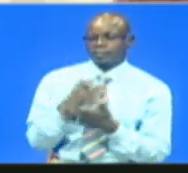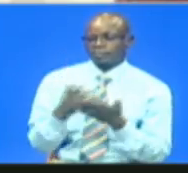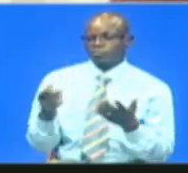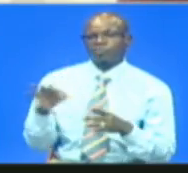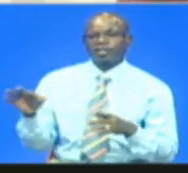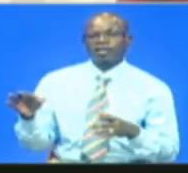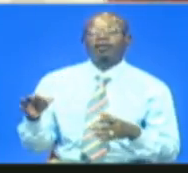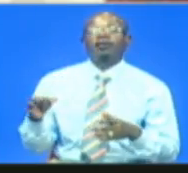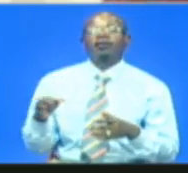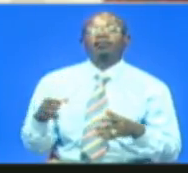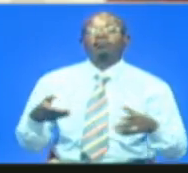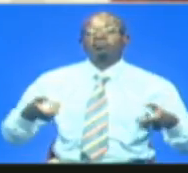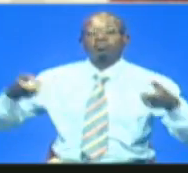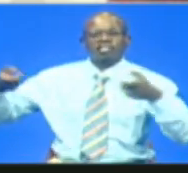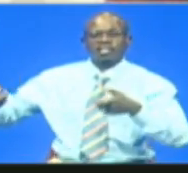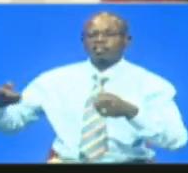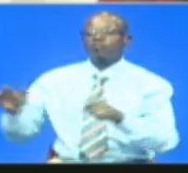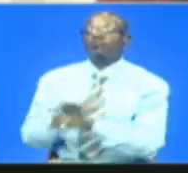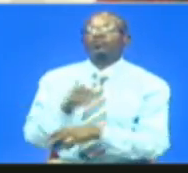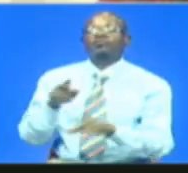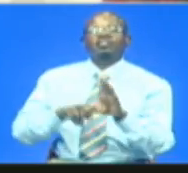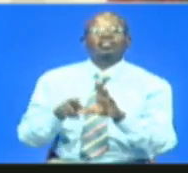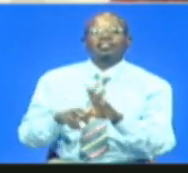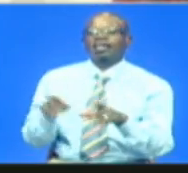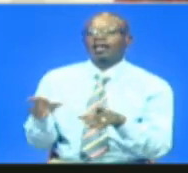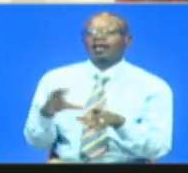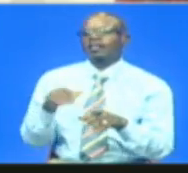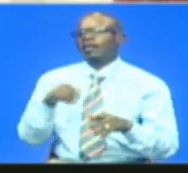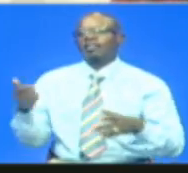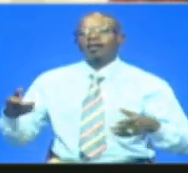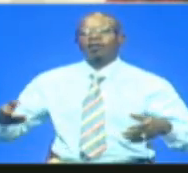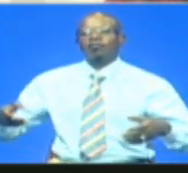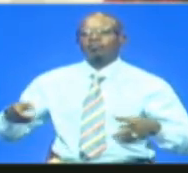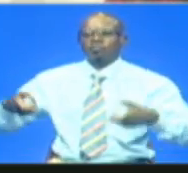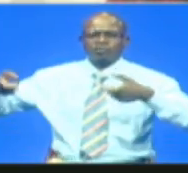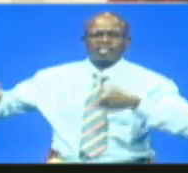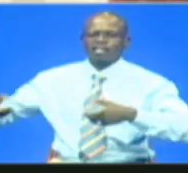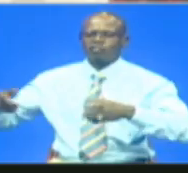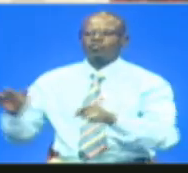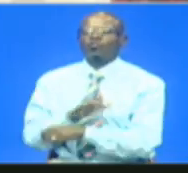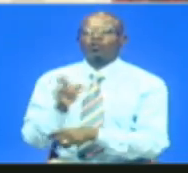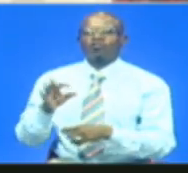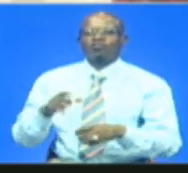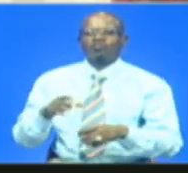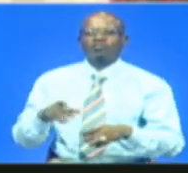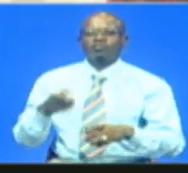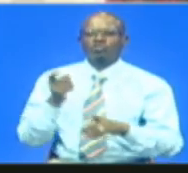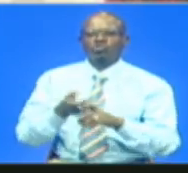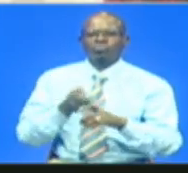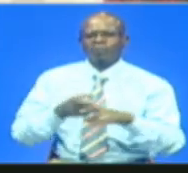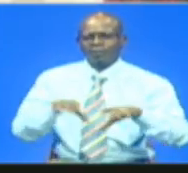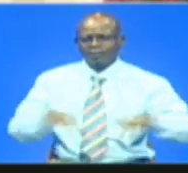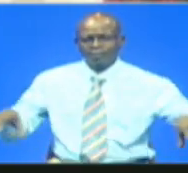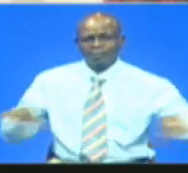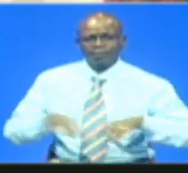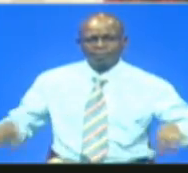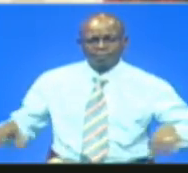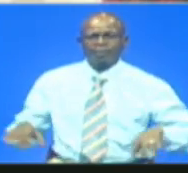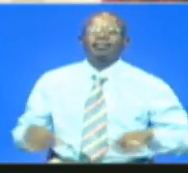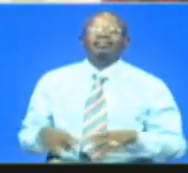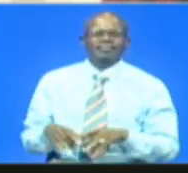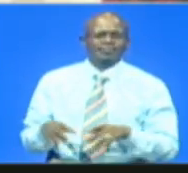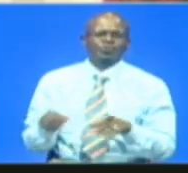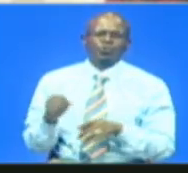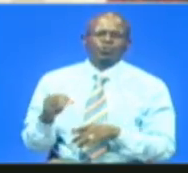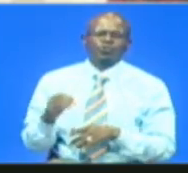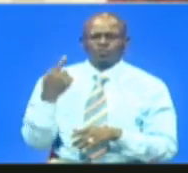containers. They are only full of chairs. And another container is full of the bars to do the canopy and the seats. So